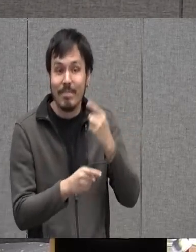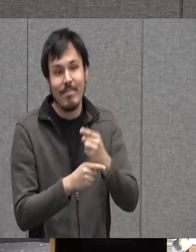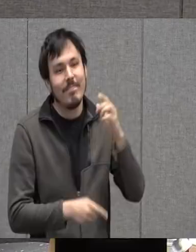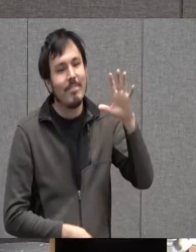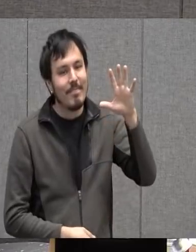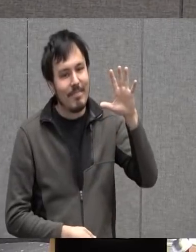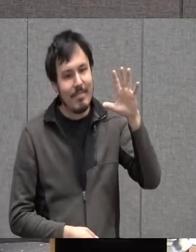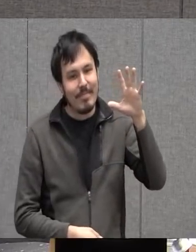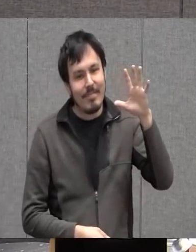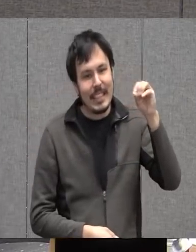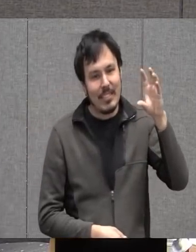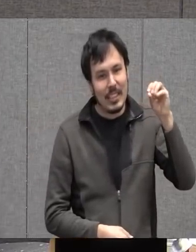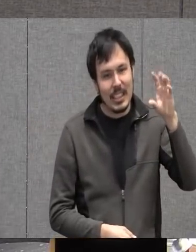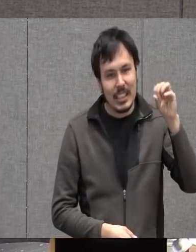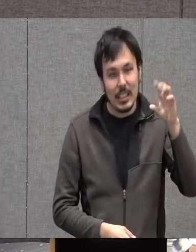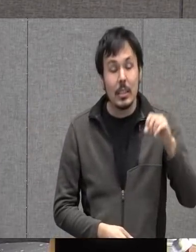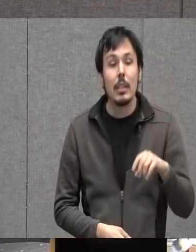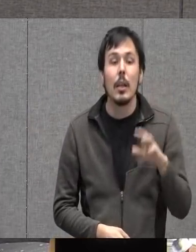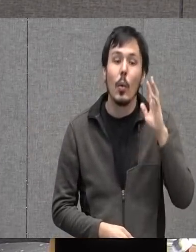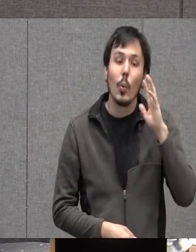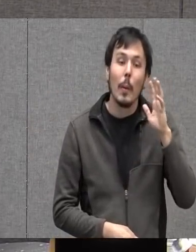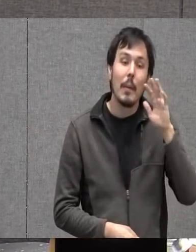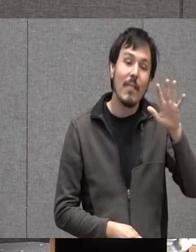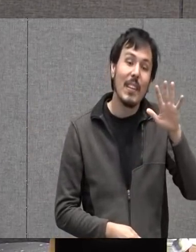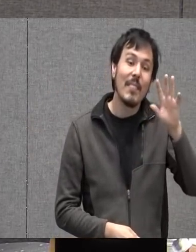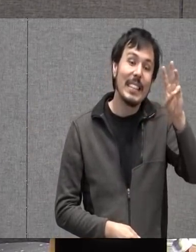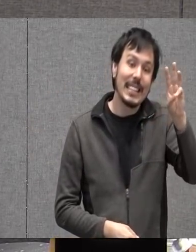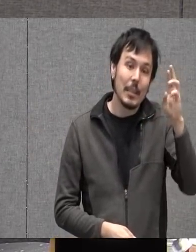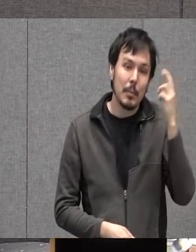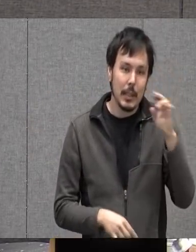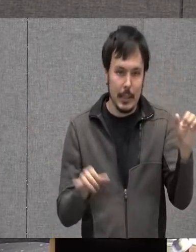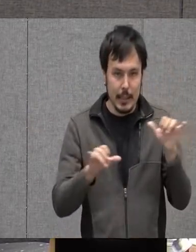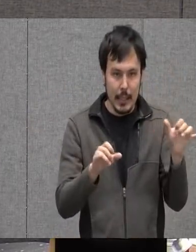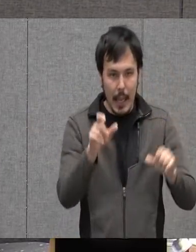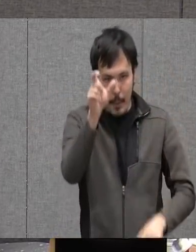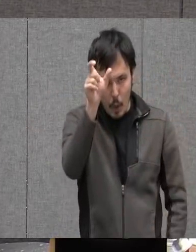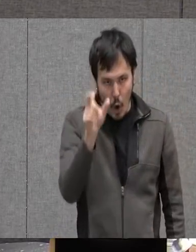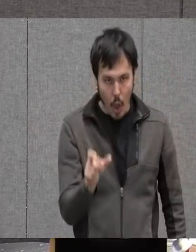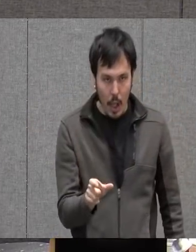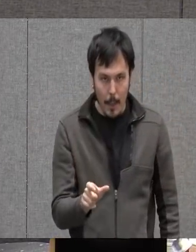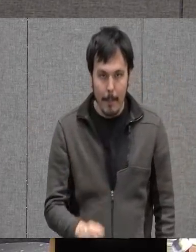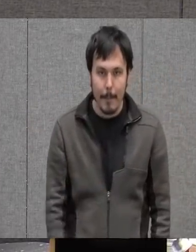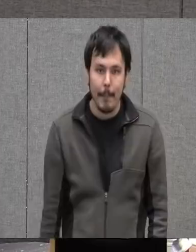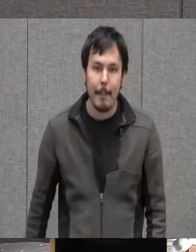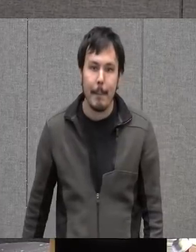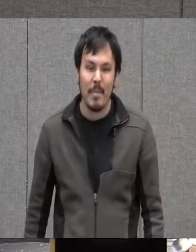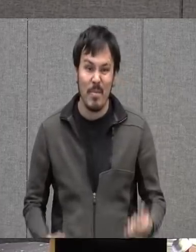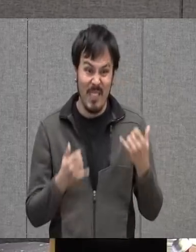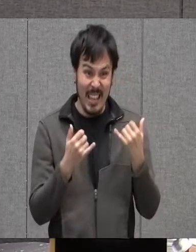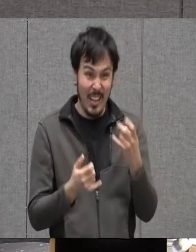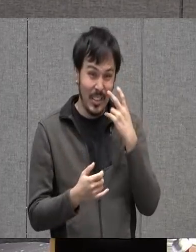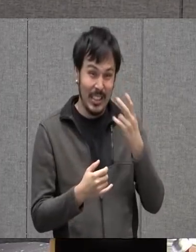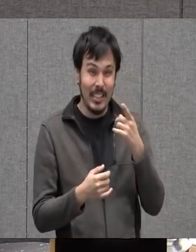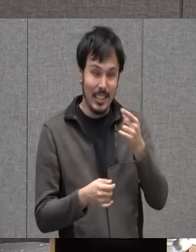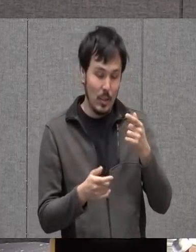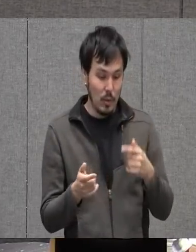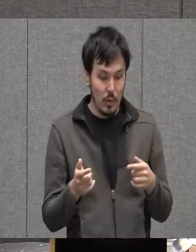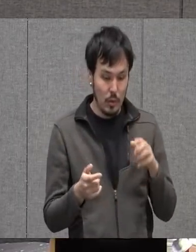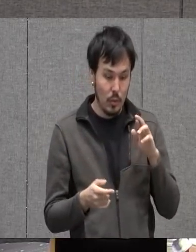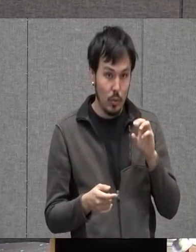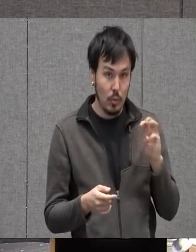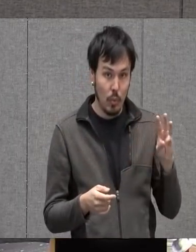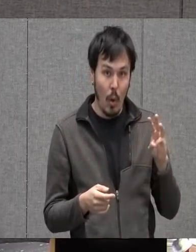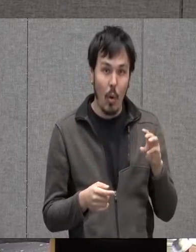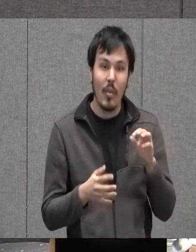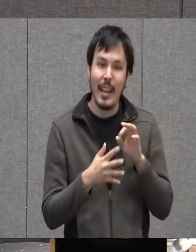50. And it would be 56 because we're in the same column. Now we've got this row, and this would be pretty easy, right? We